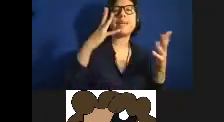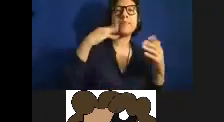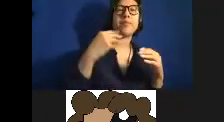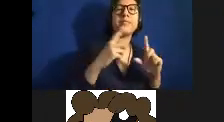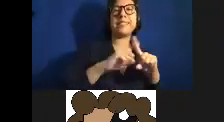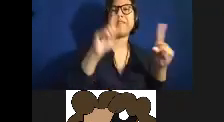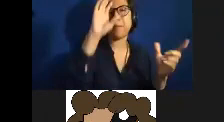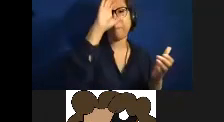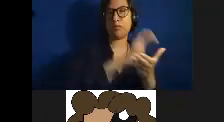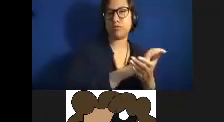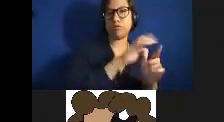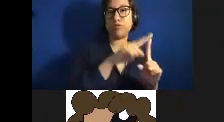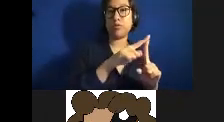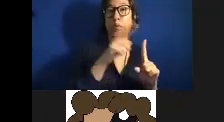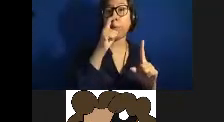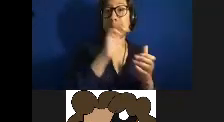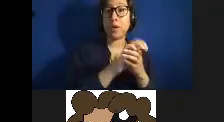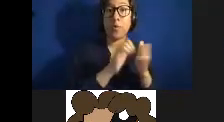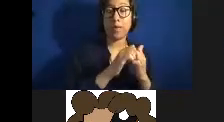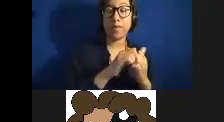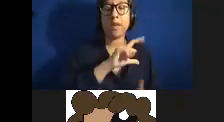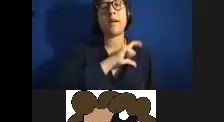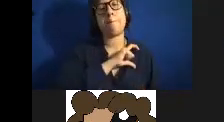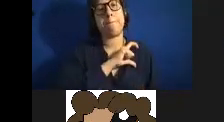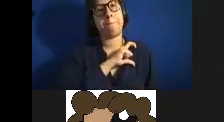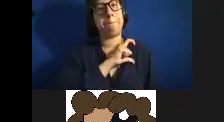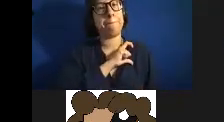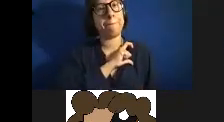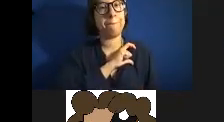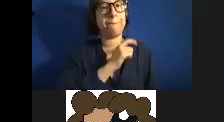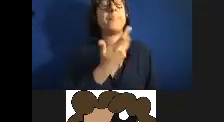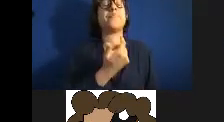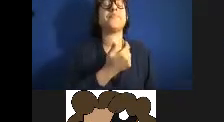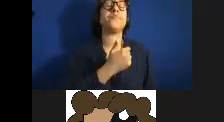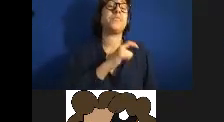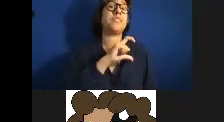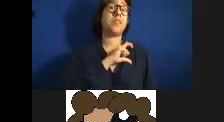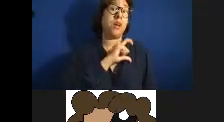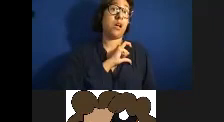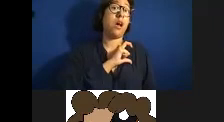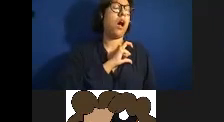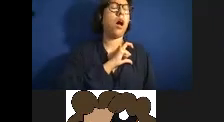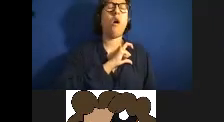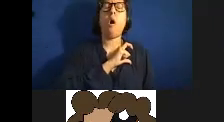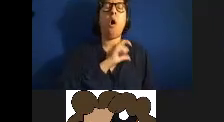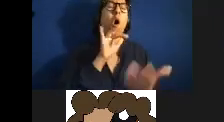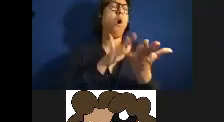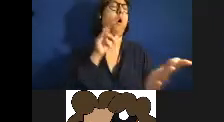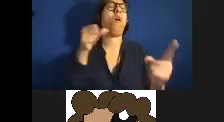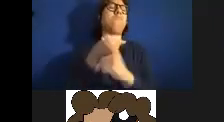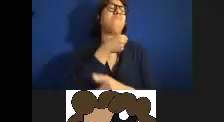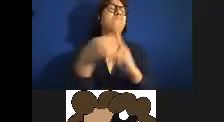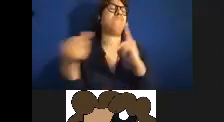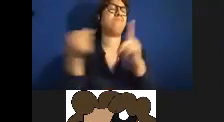and she was married to a cop, and this cop would, you know, beat the shit out of her, right?